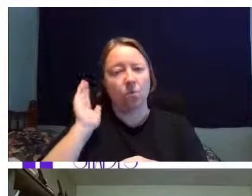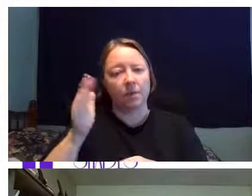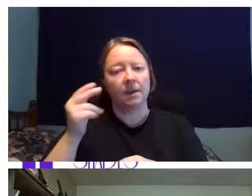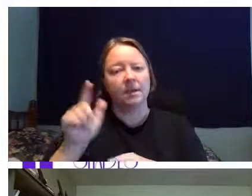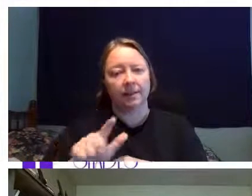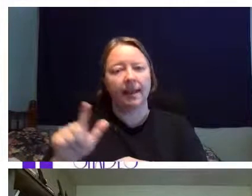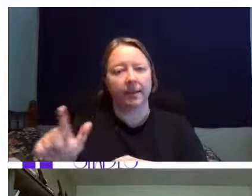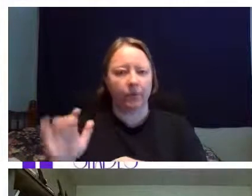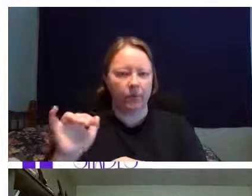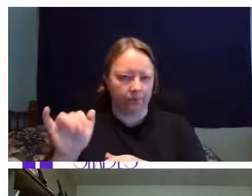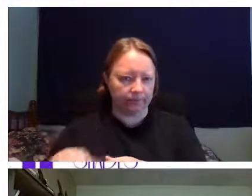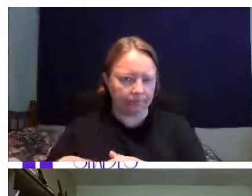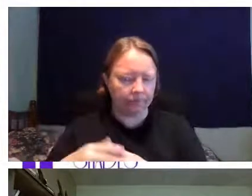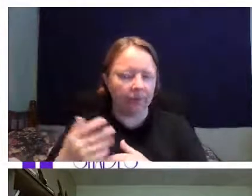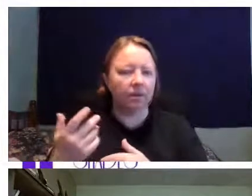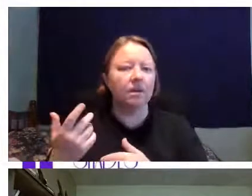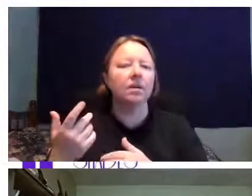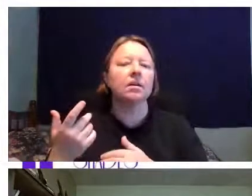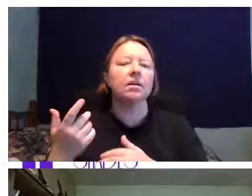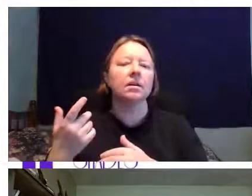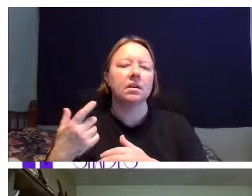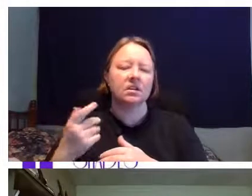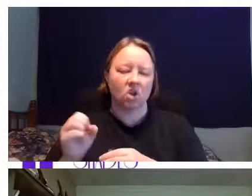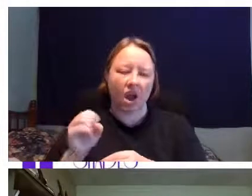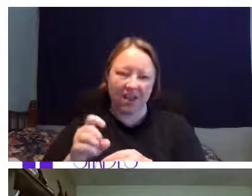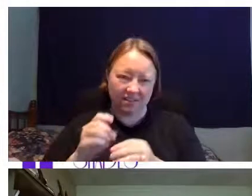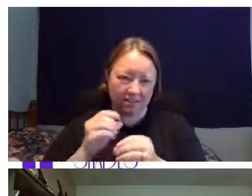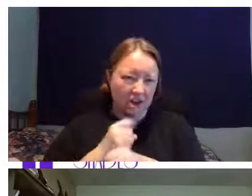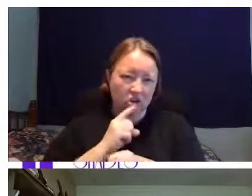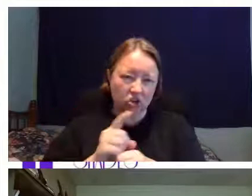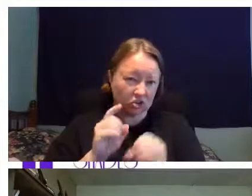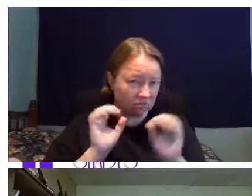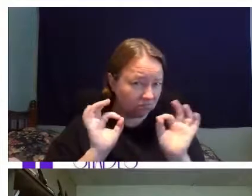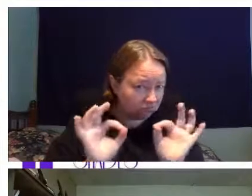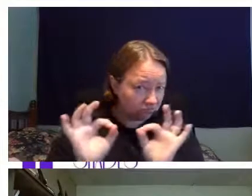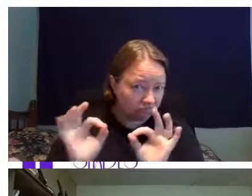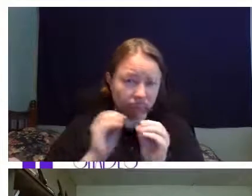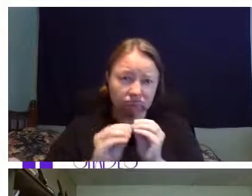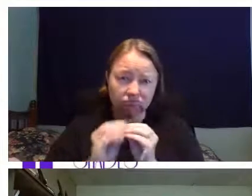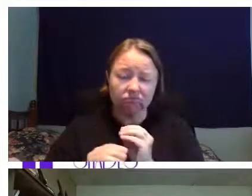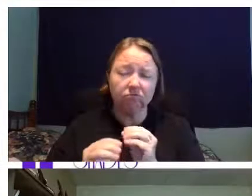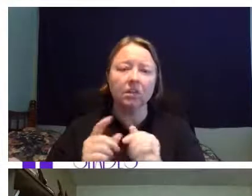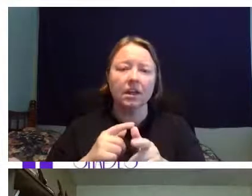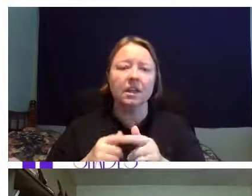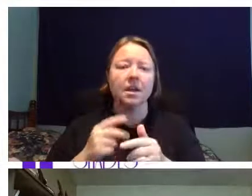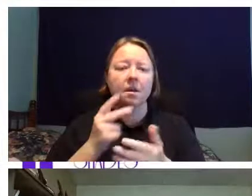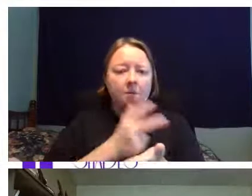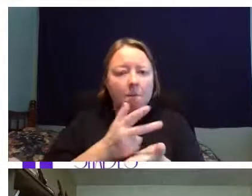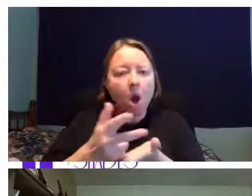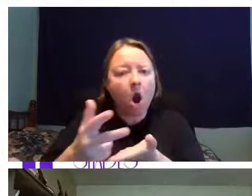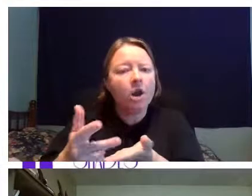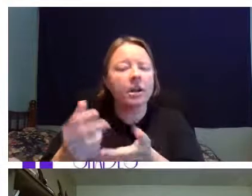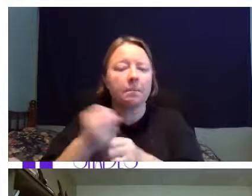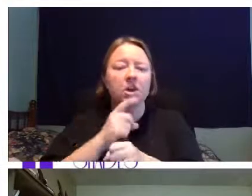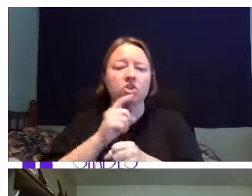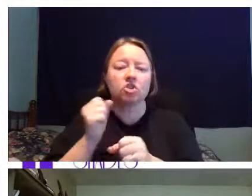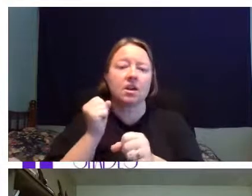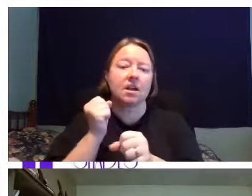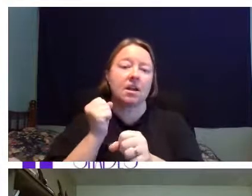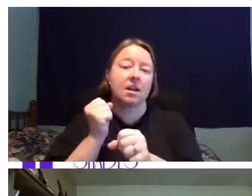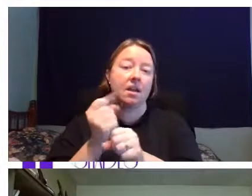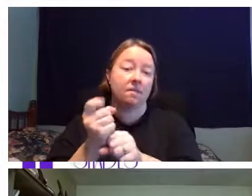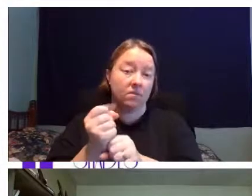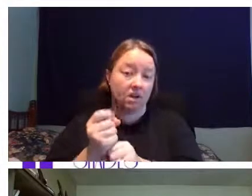And so maintaining those, the parking stalls, making sure that, every year that the striping